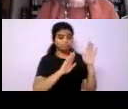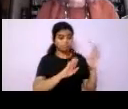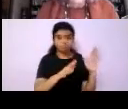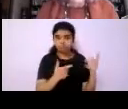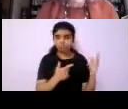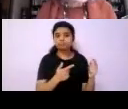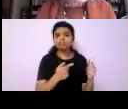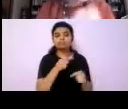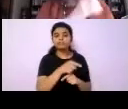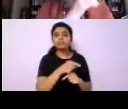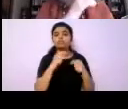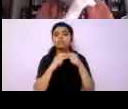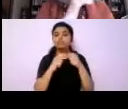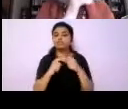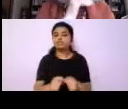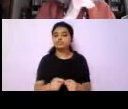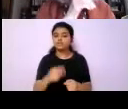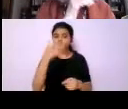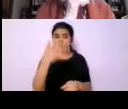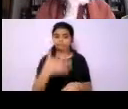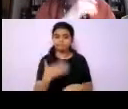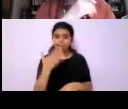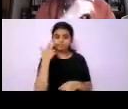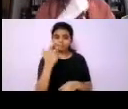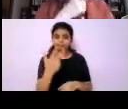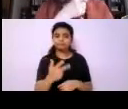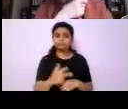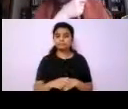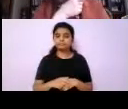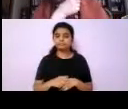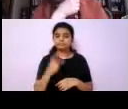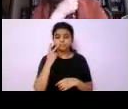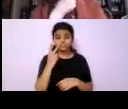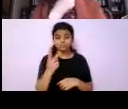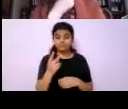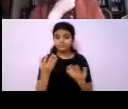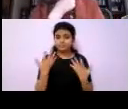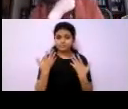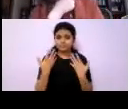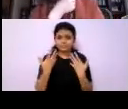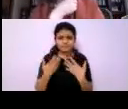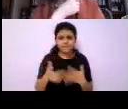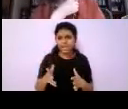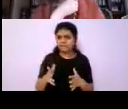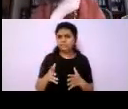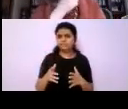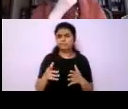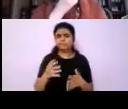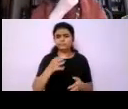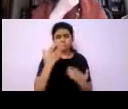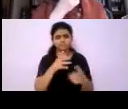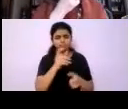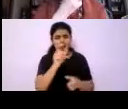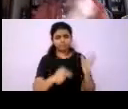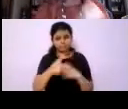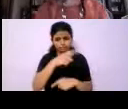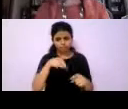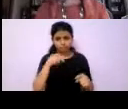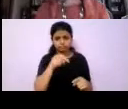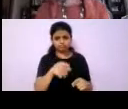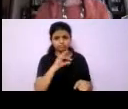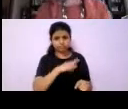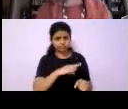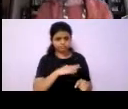number of questions. Can one still provide the benefits to be gained by disabled